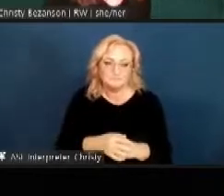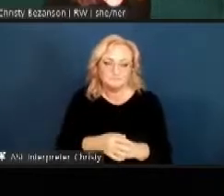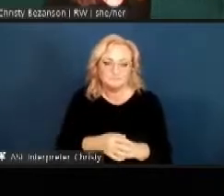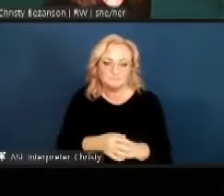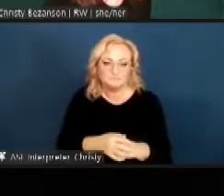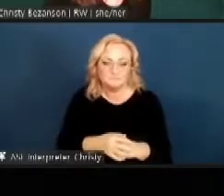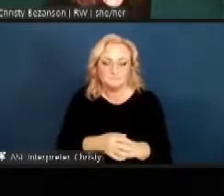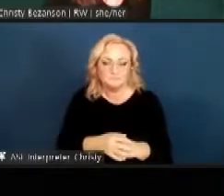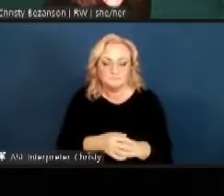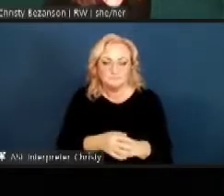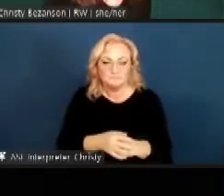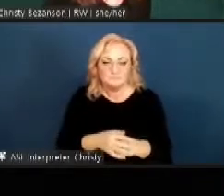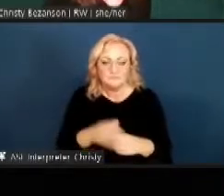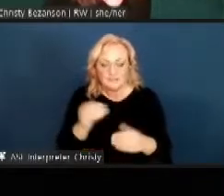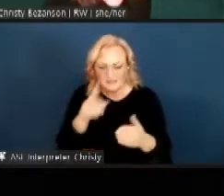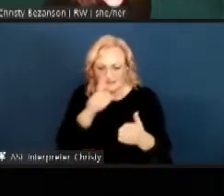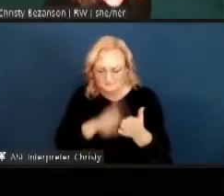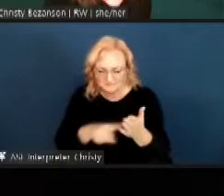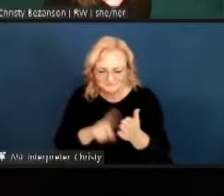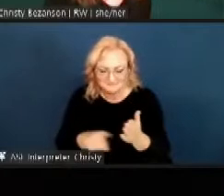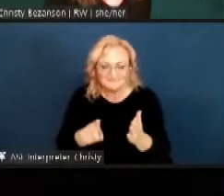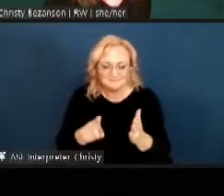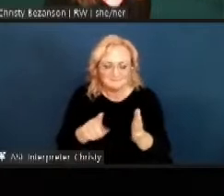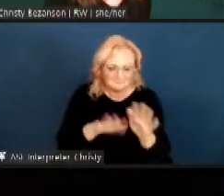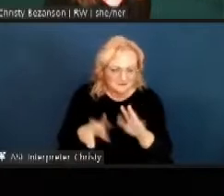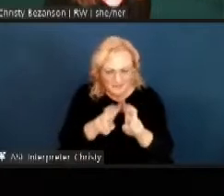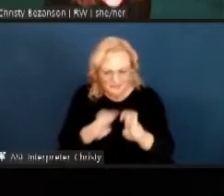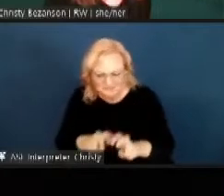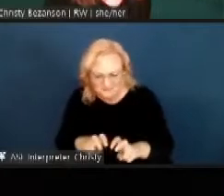some analysis and then rinse and repeat.